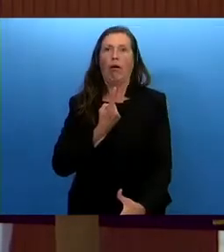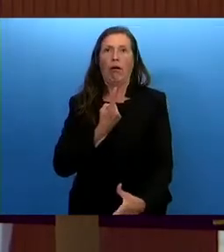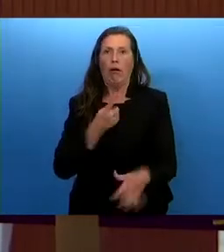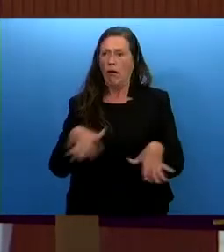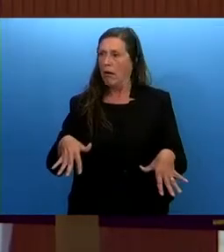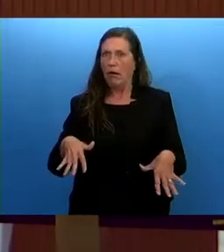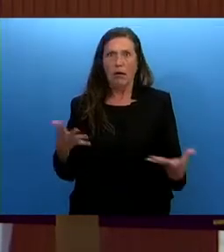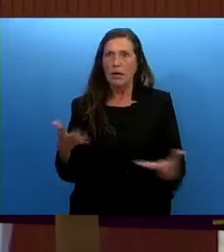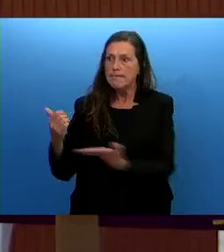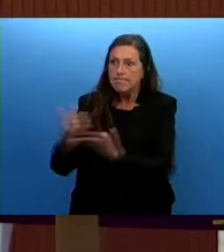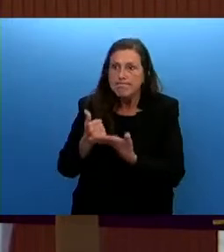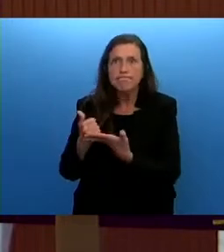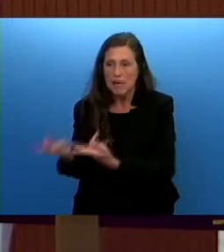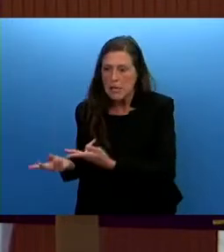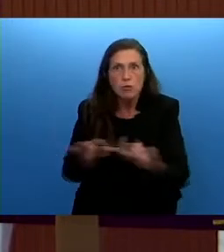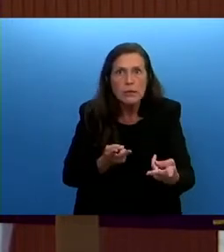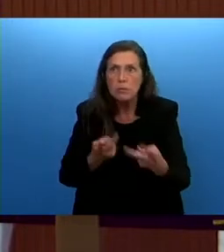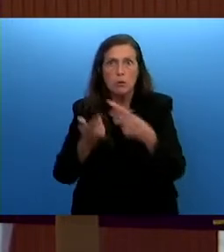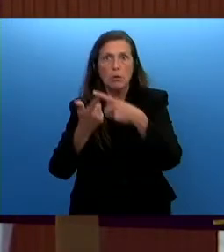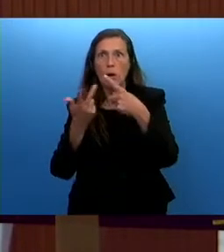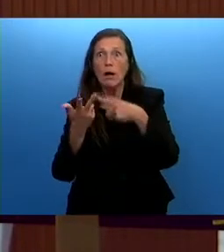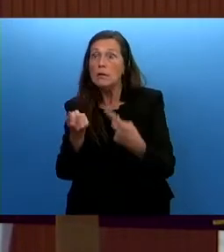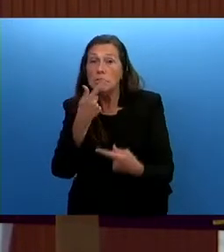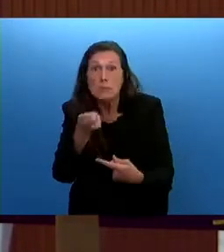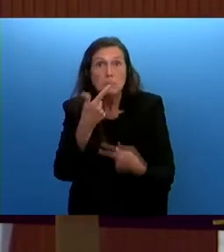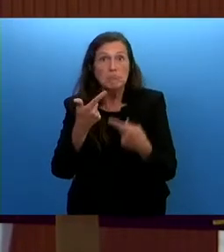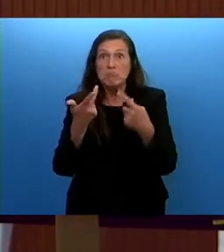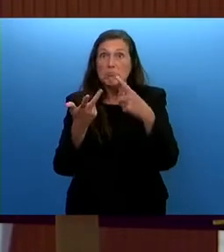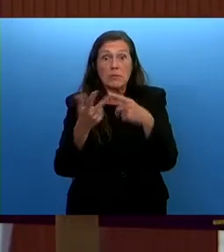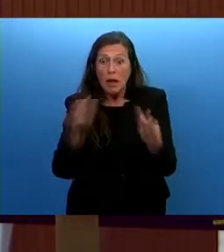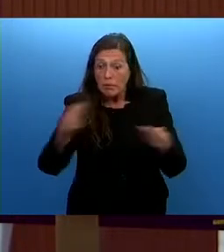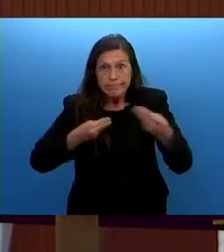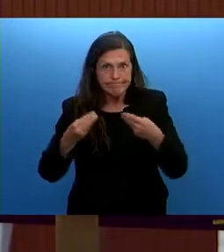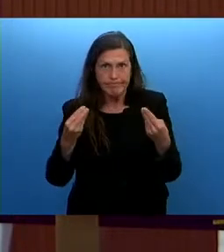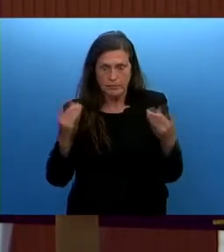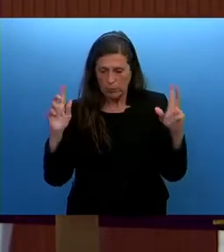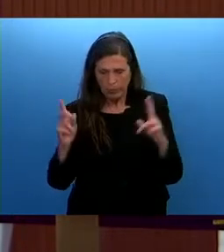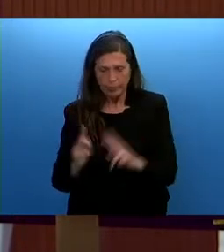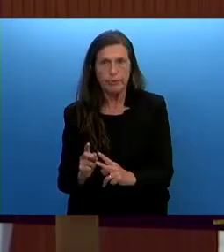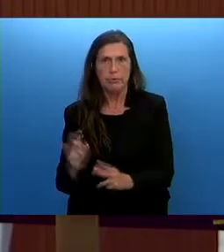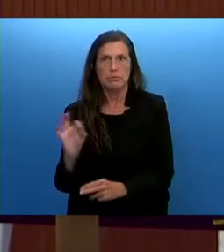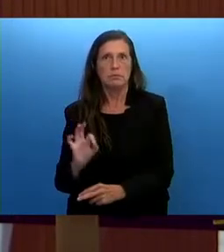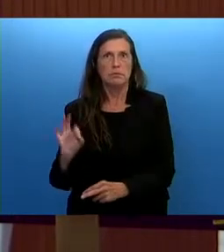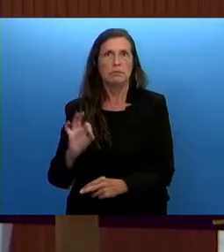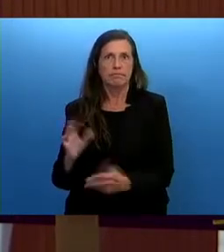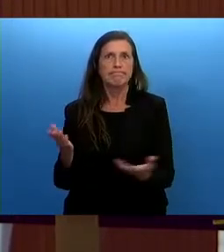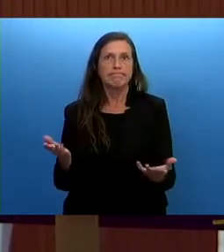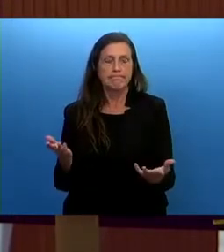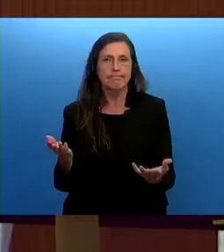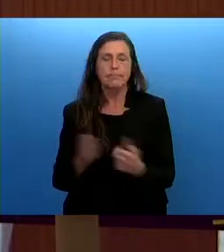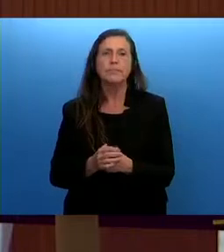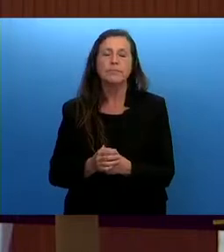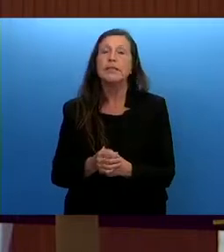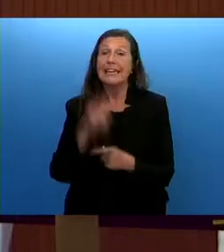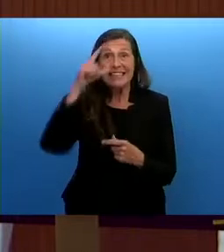appropriate transportation, and lacking any medical equipment necessary for their well-being. The Sendai